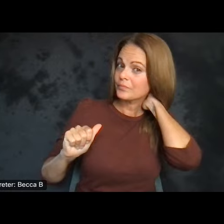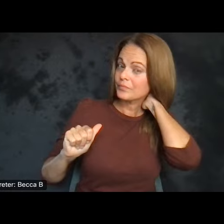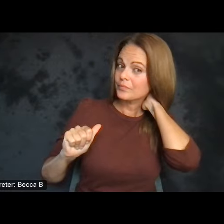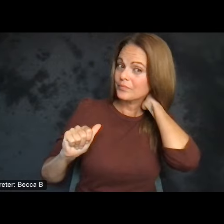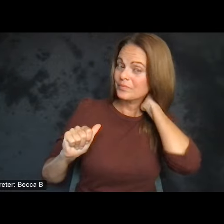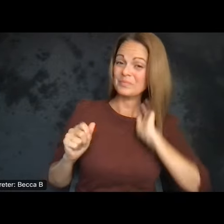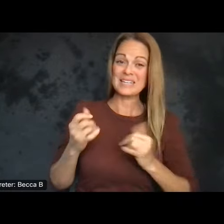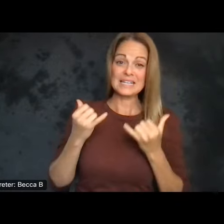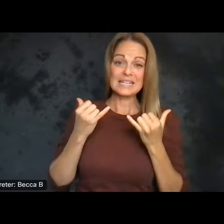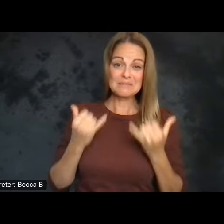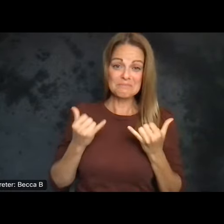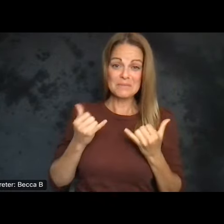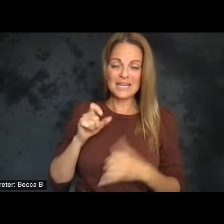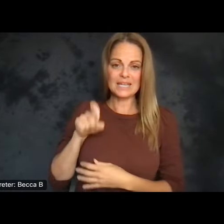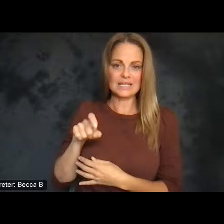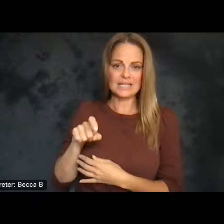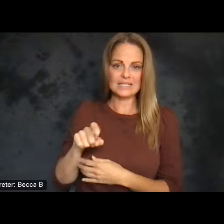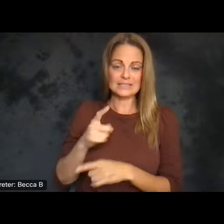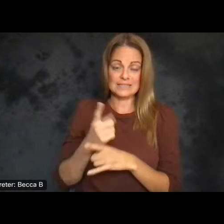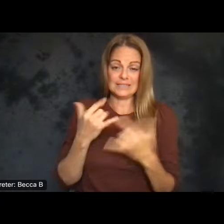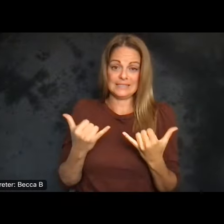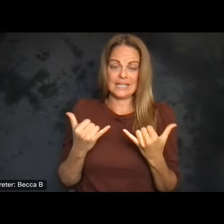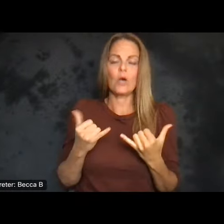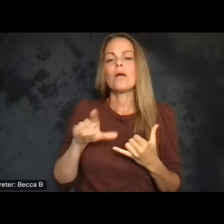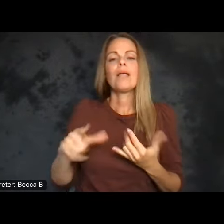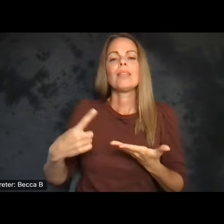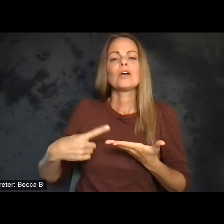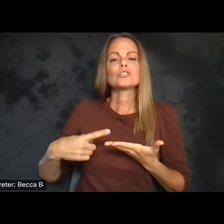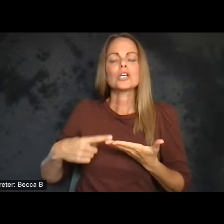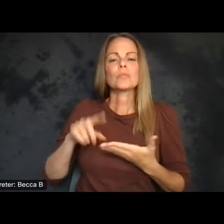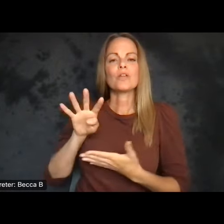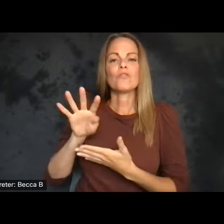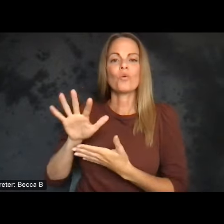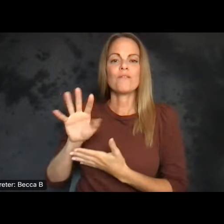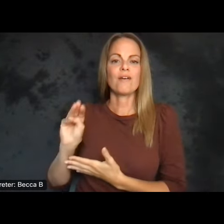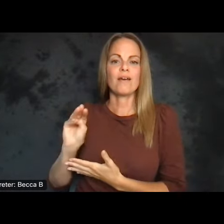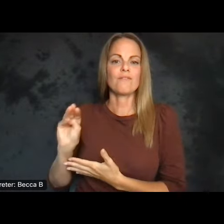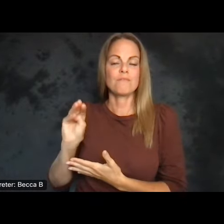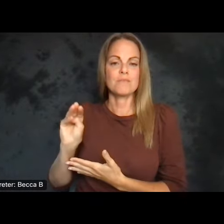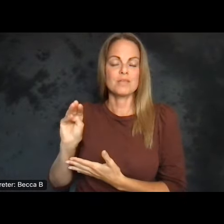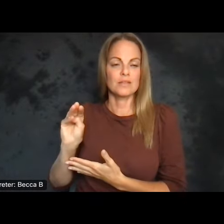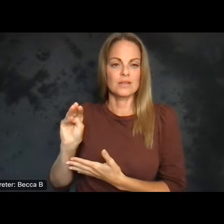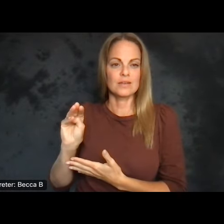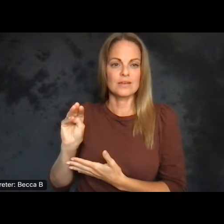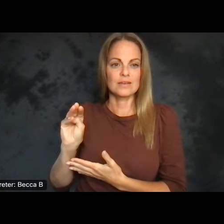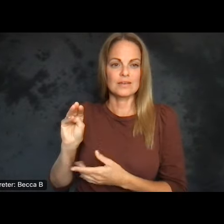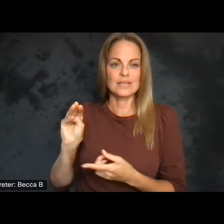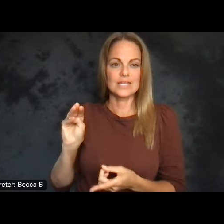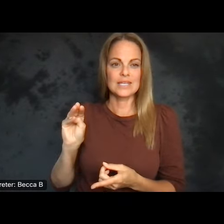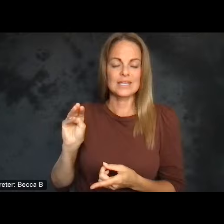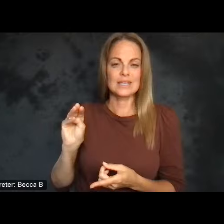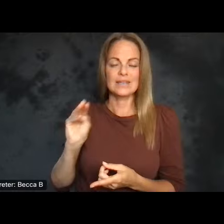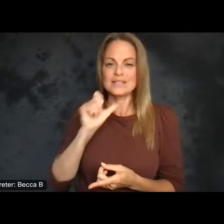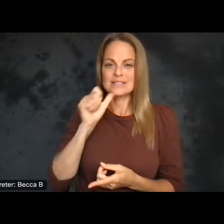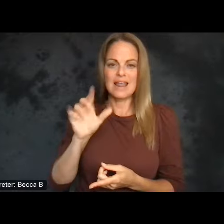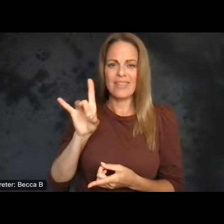immediate needs? And they're talking about the 45 million. It's not the 80